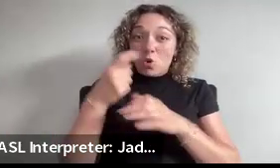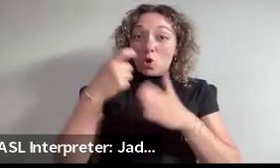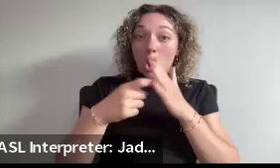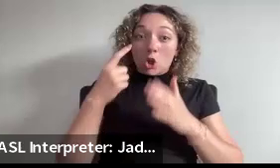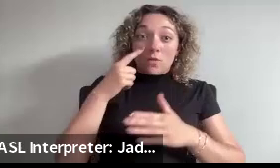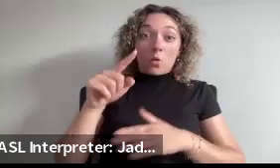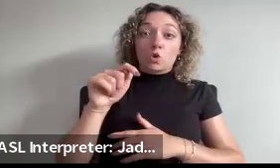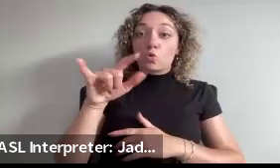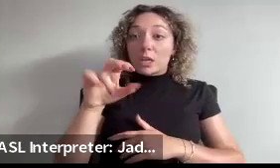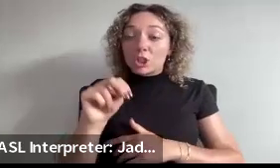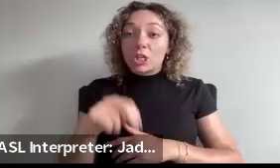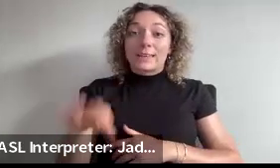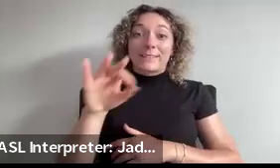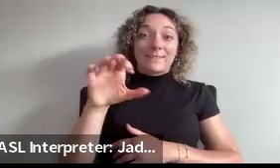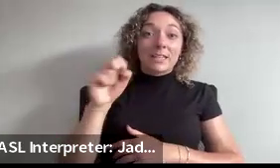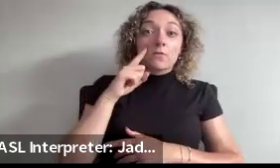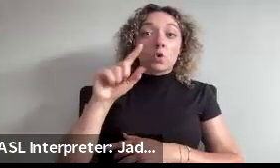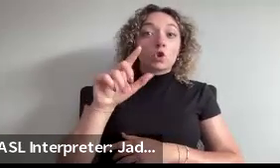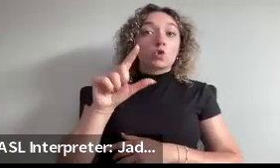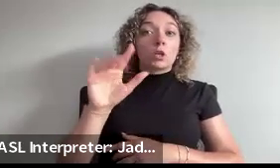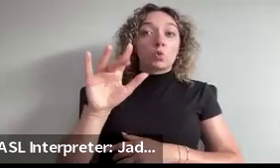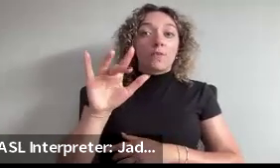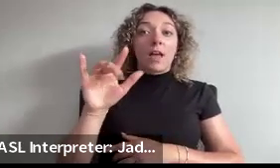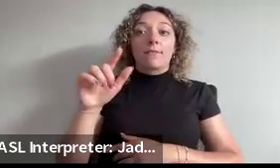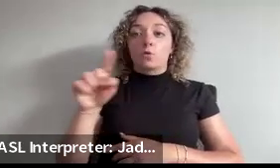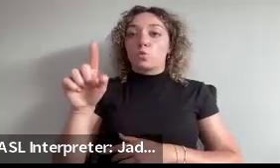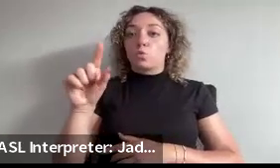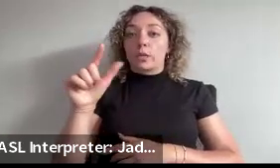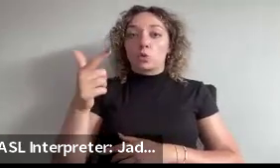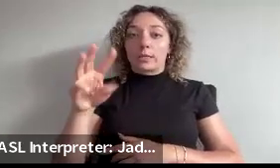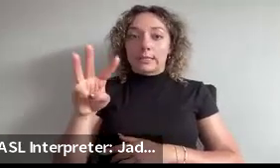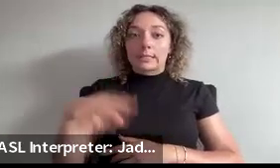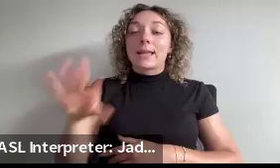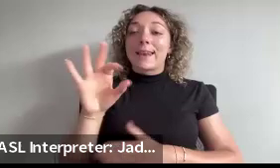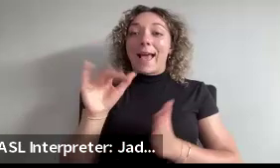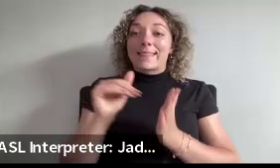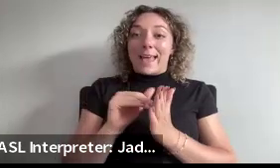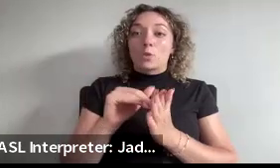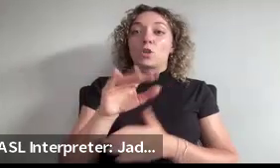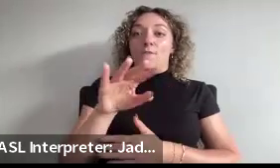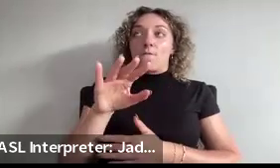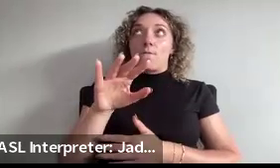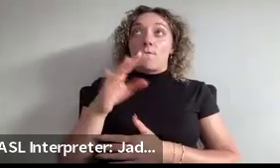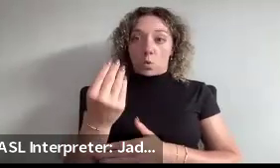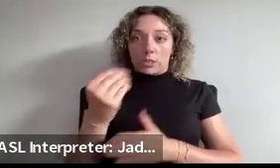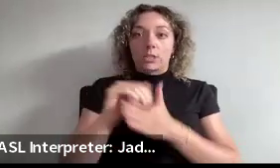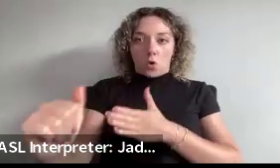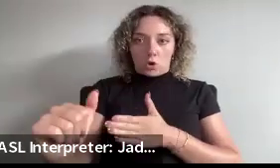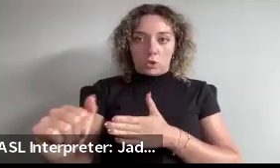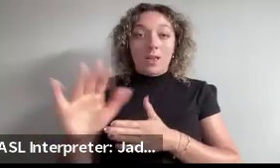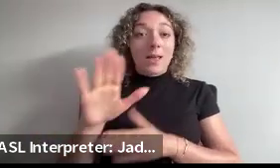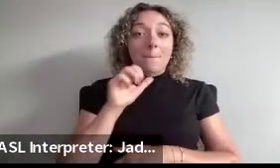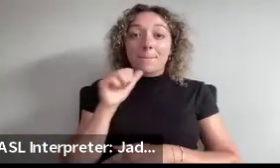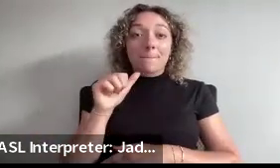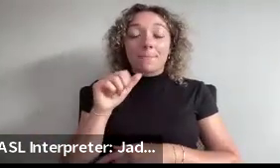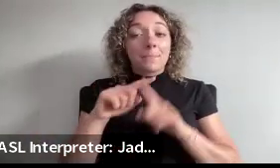fees for 25-26 is $9,014. However, not all students